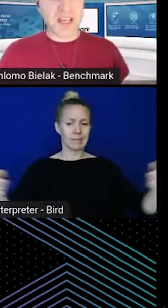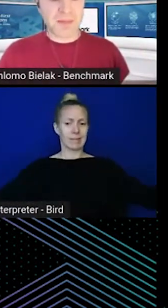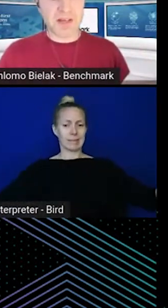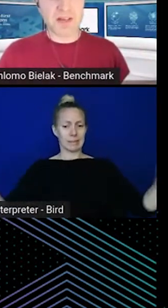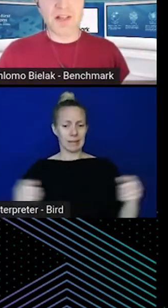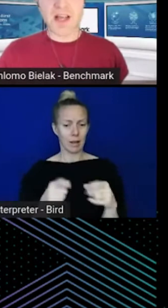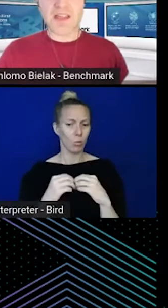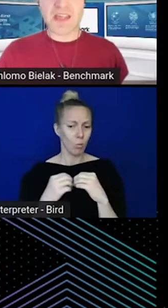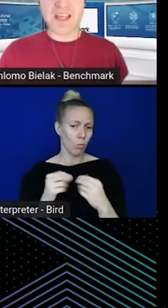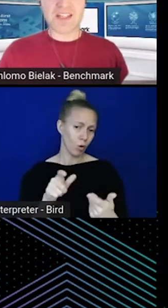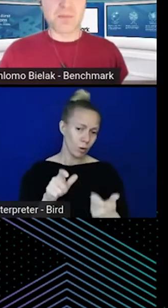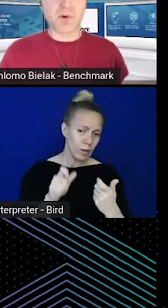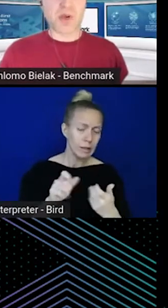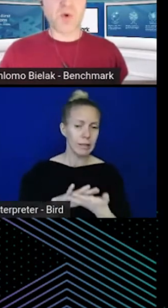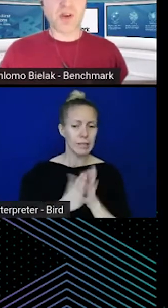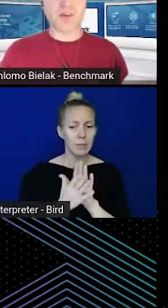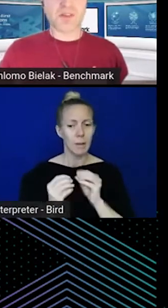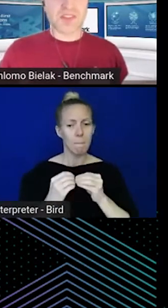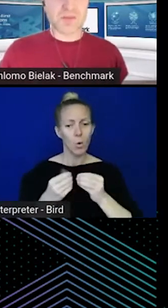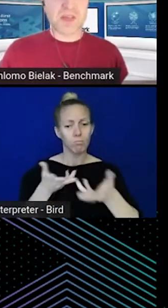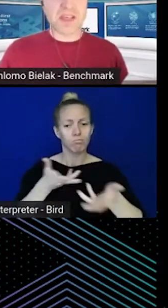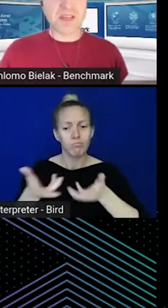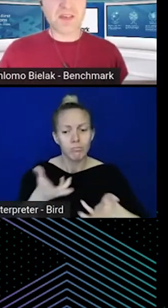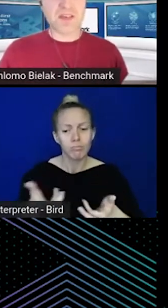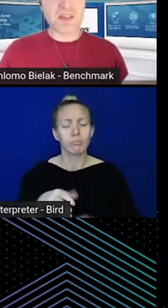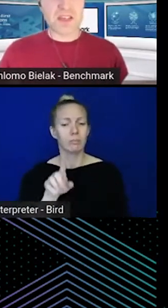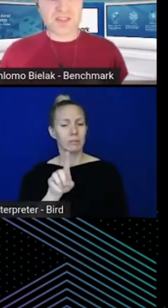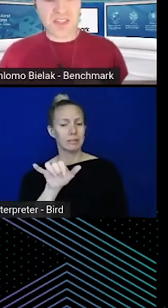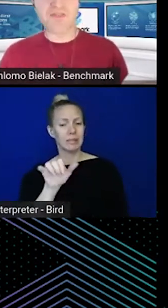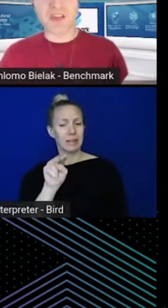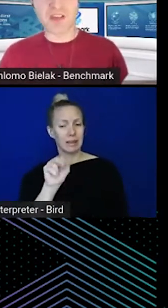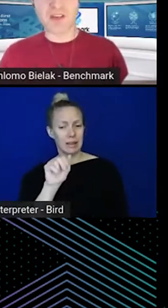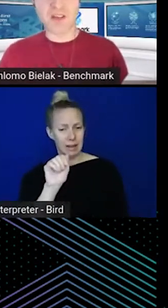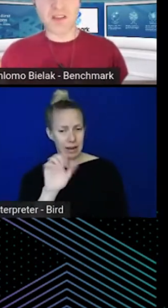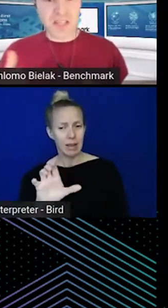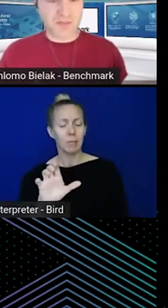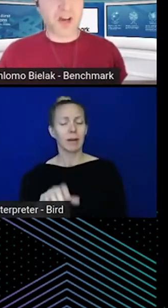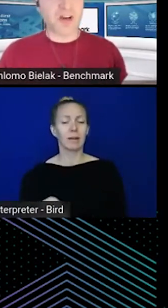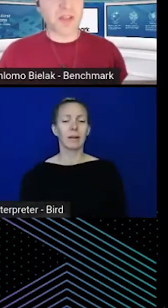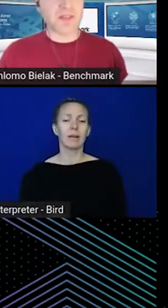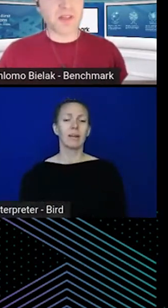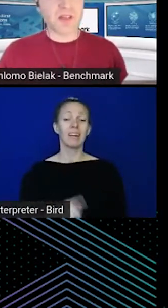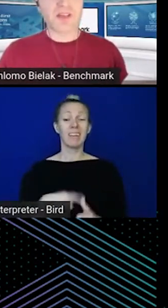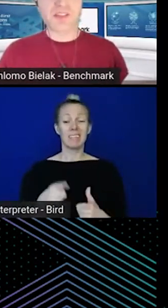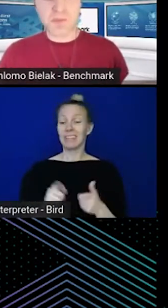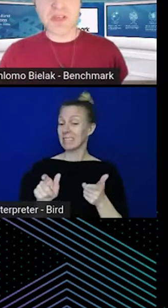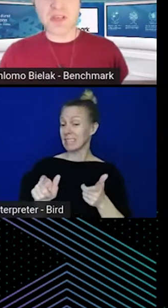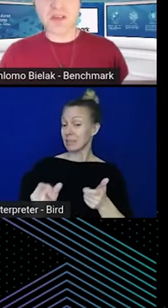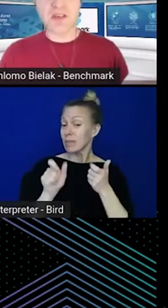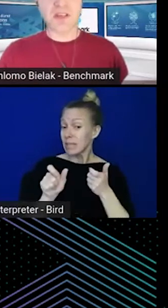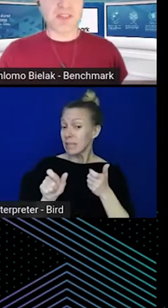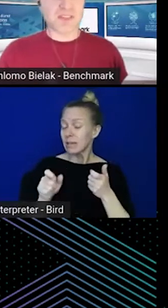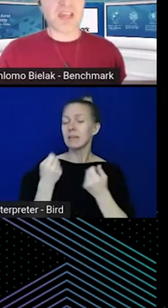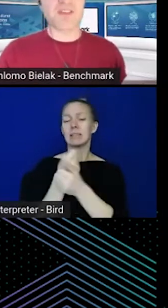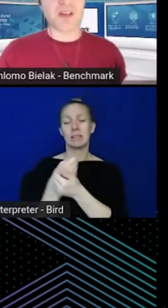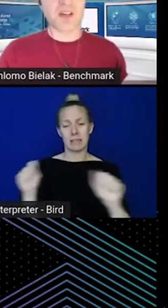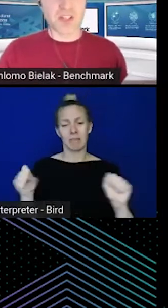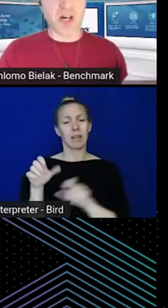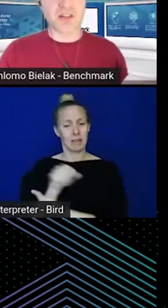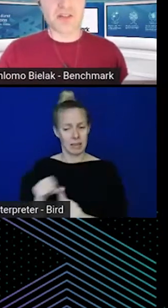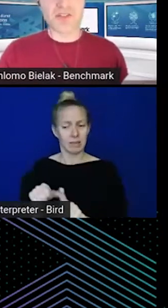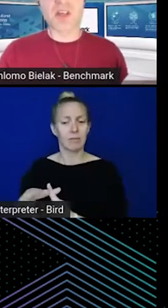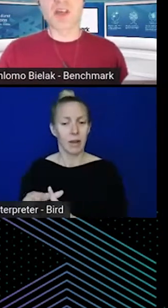more dynamic, and then get to the point where speed is saving the environment, speed is